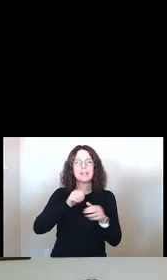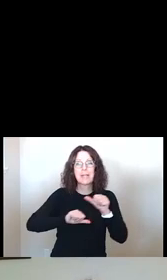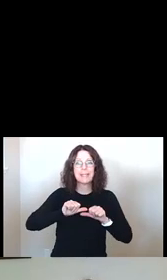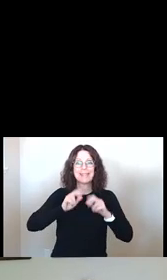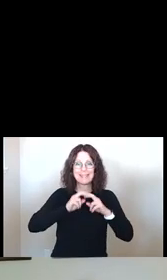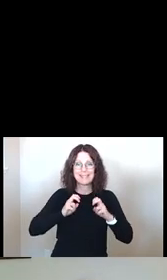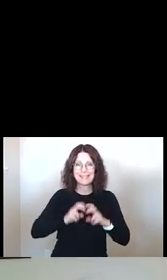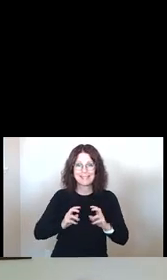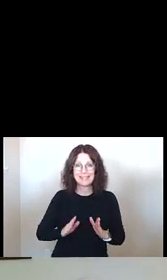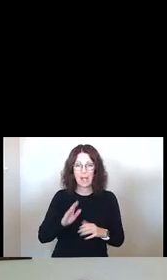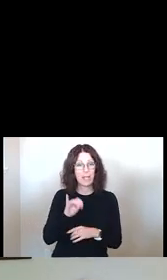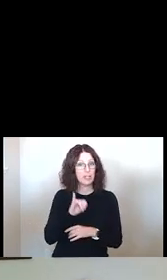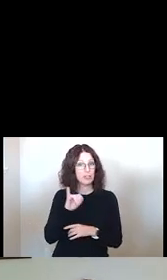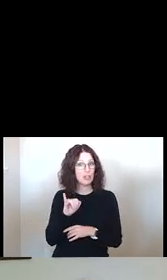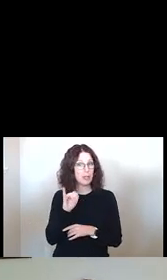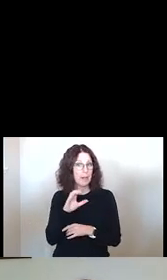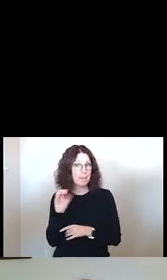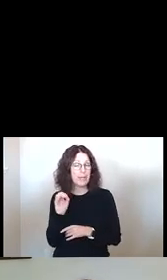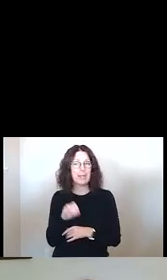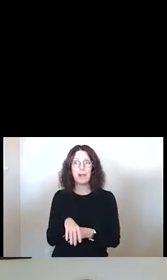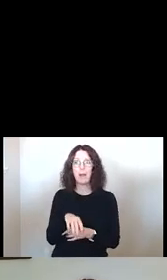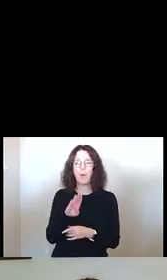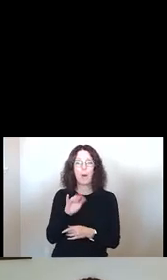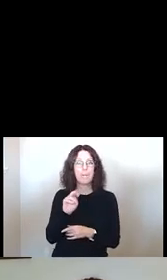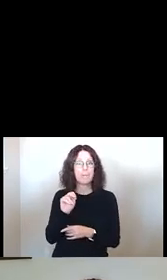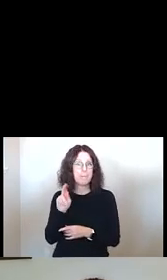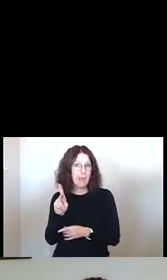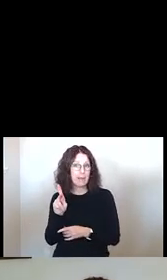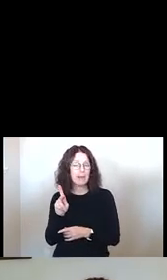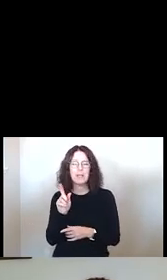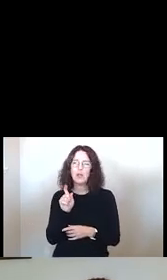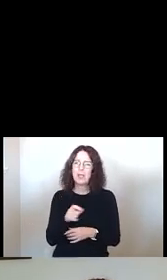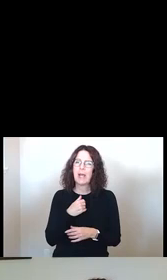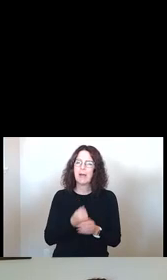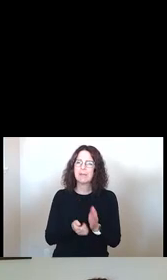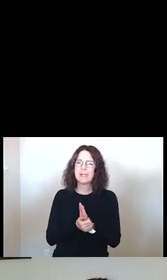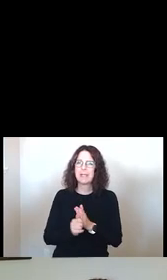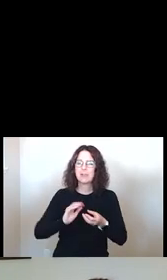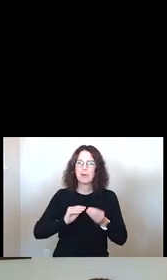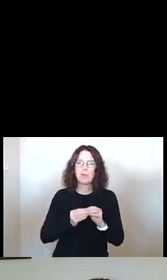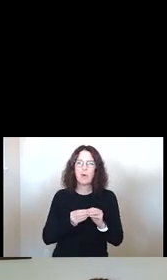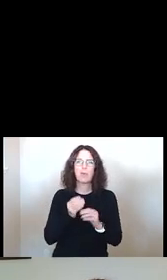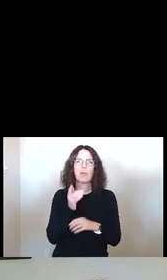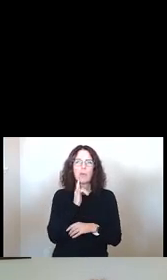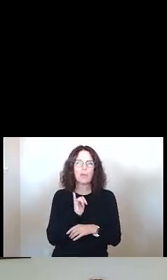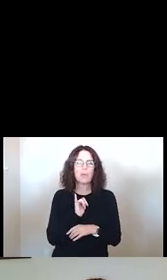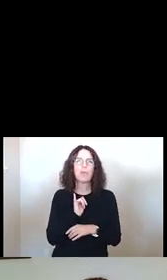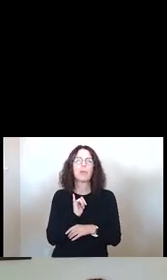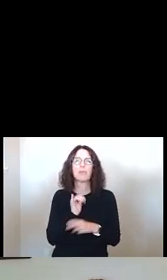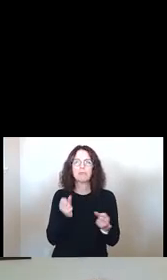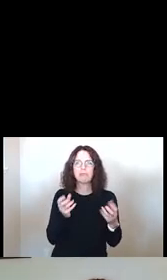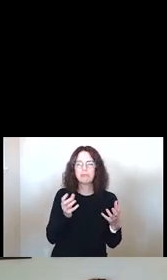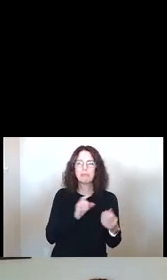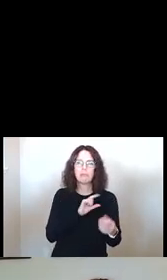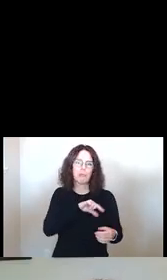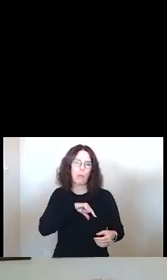it's very important to use the skills like quantitative and qualitative analysis to understand the scope of people